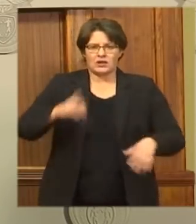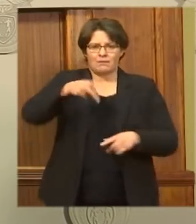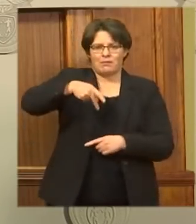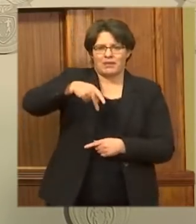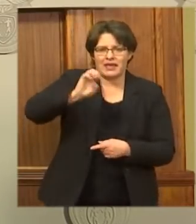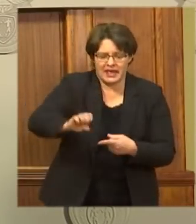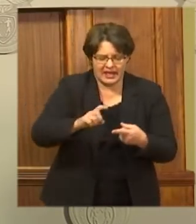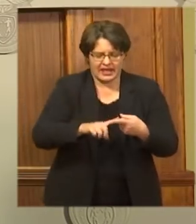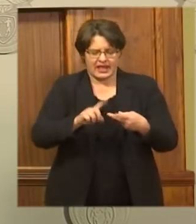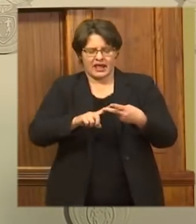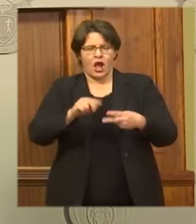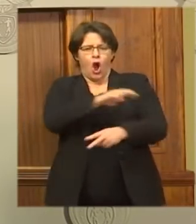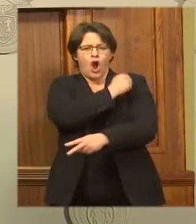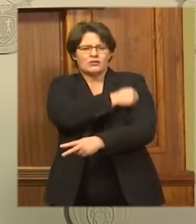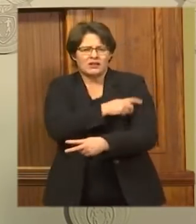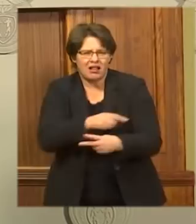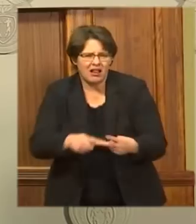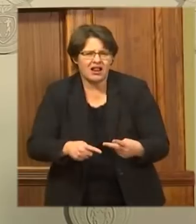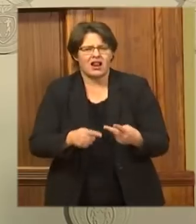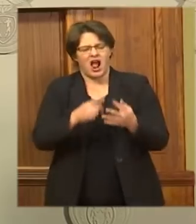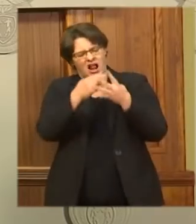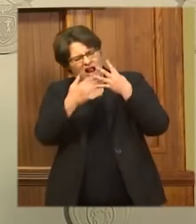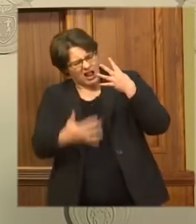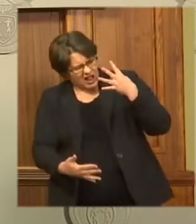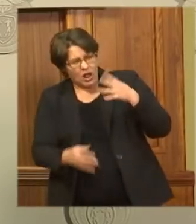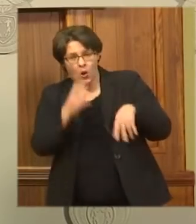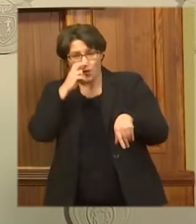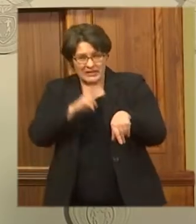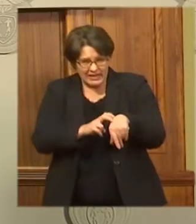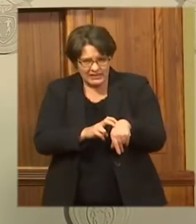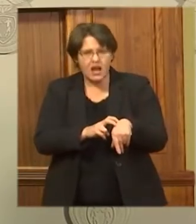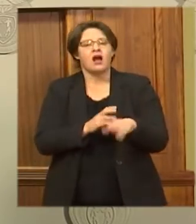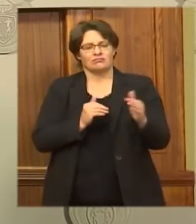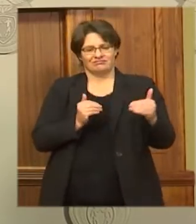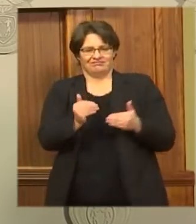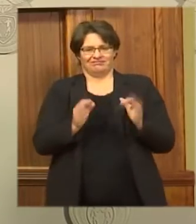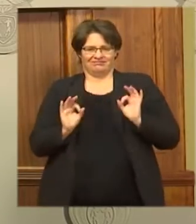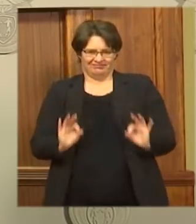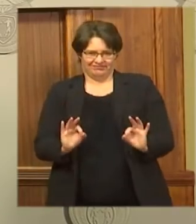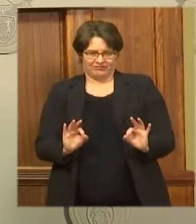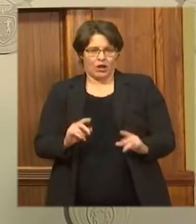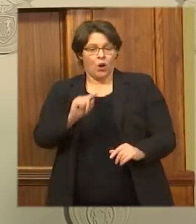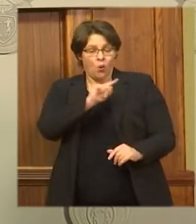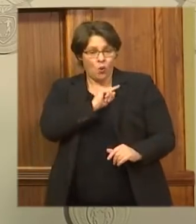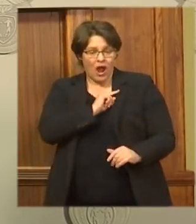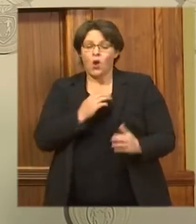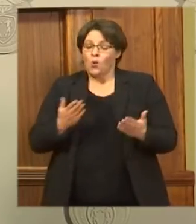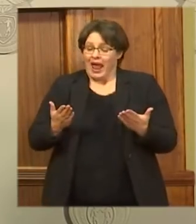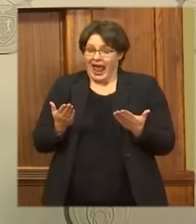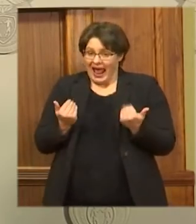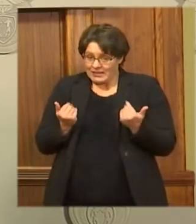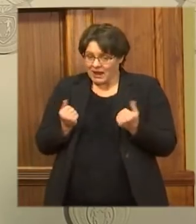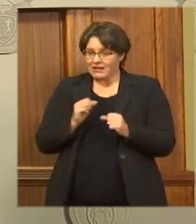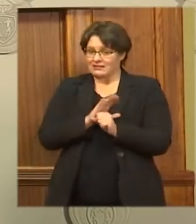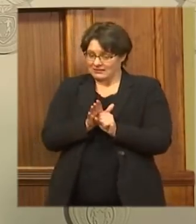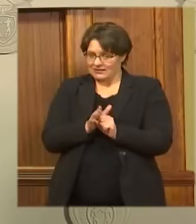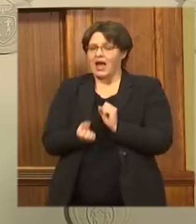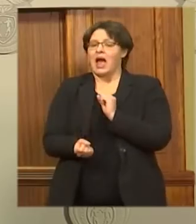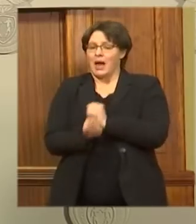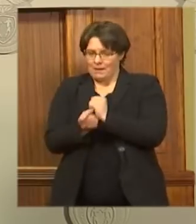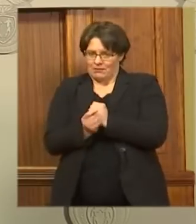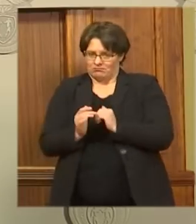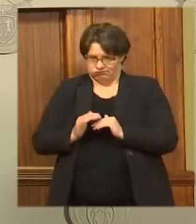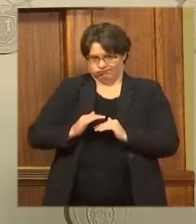equipment, and hospital facilities to manage the anticipated increase in COVID-19